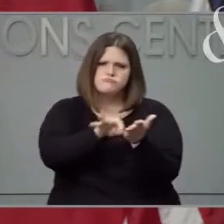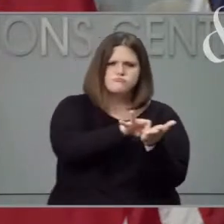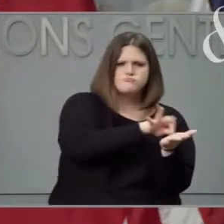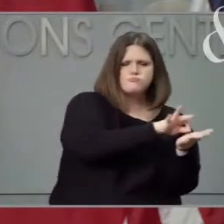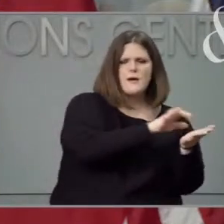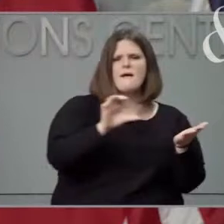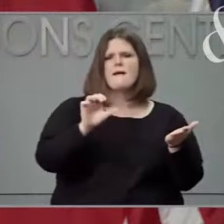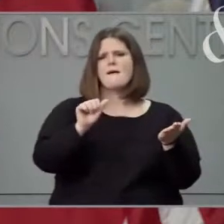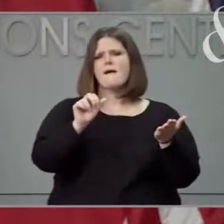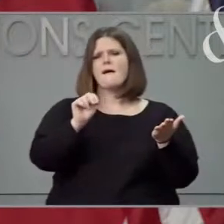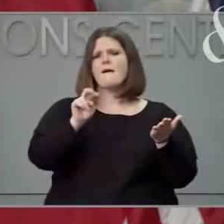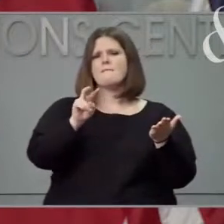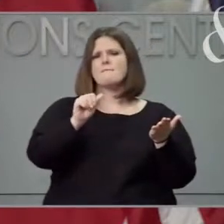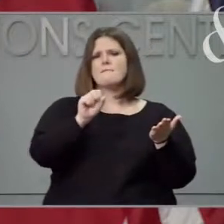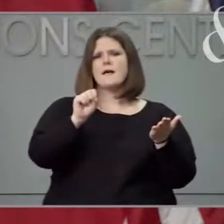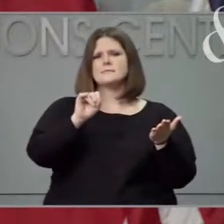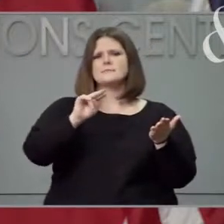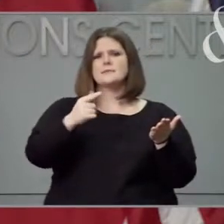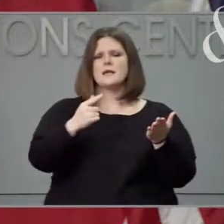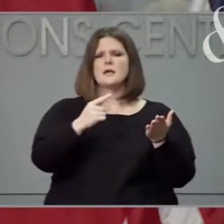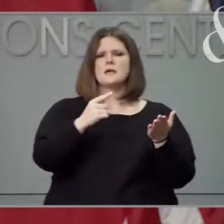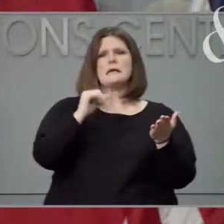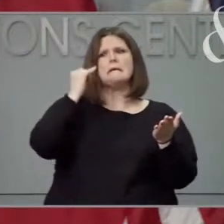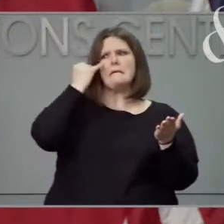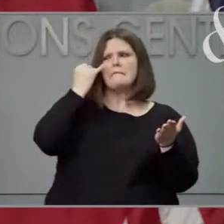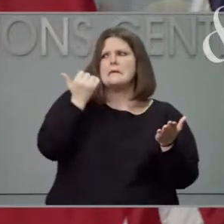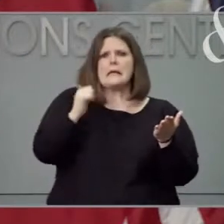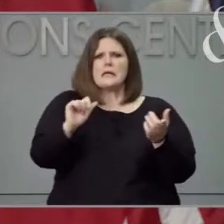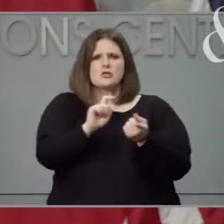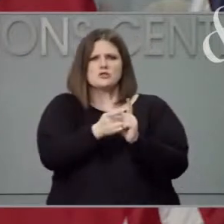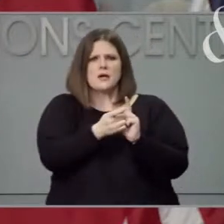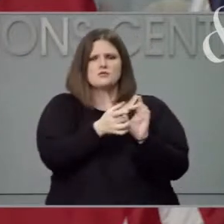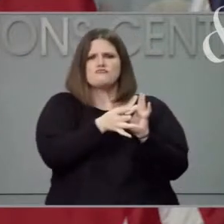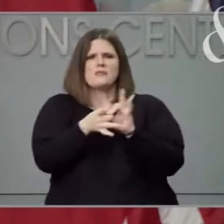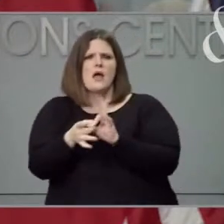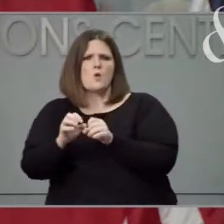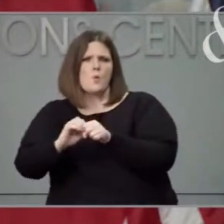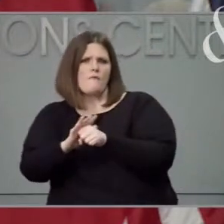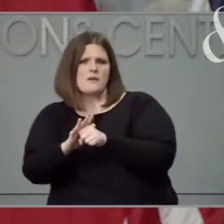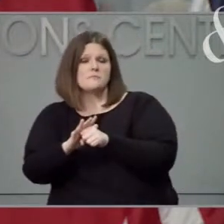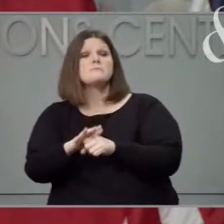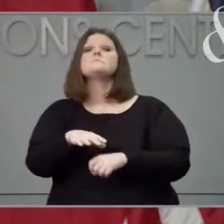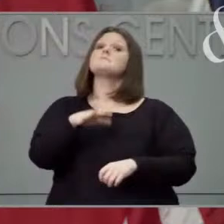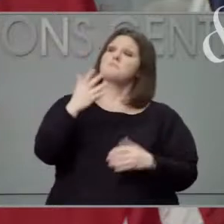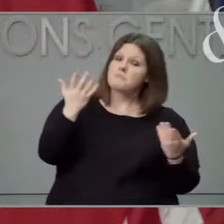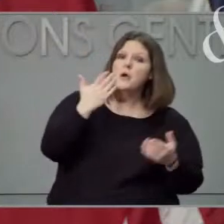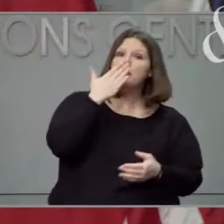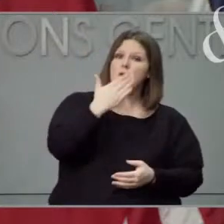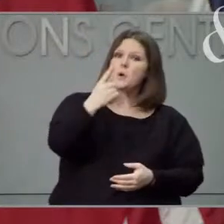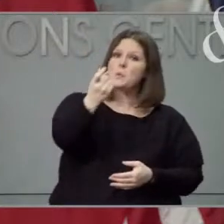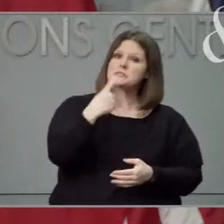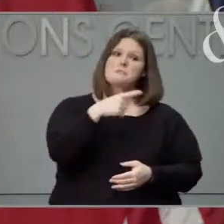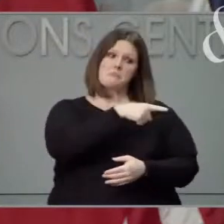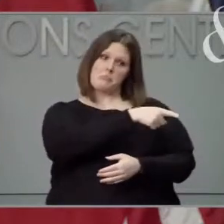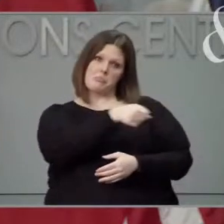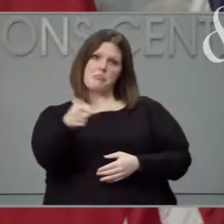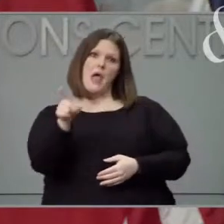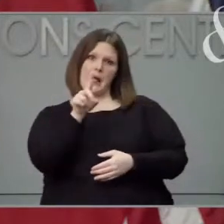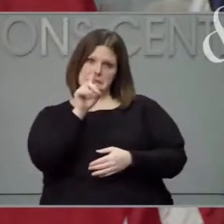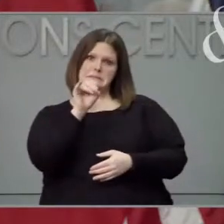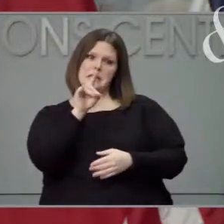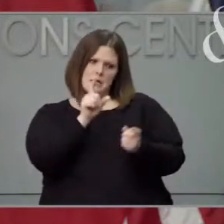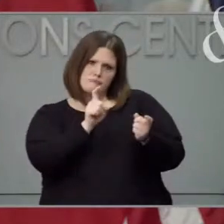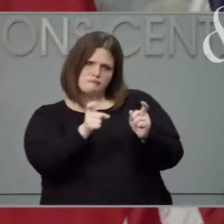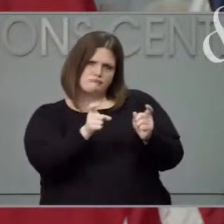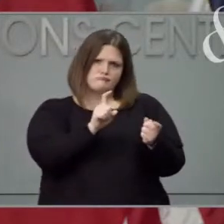regard to the COVID-19 pandemic, if anything? That's a very good question. They actually have been making